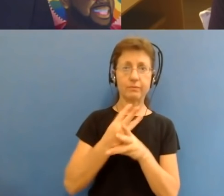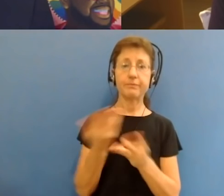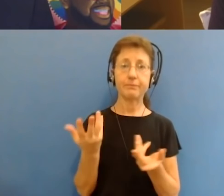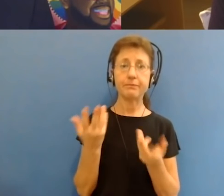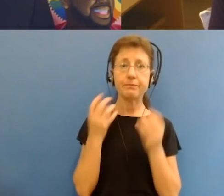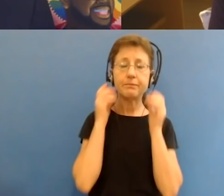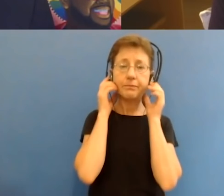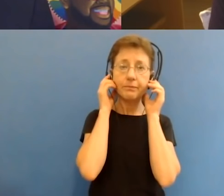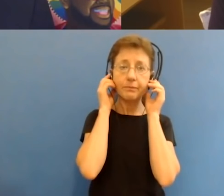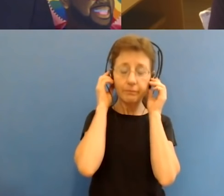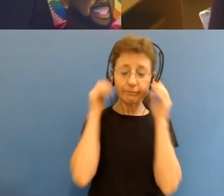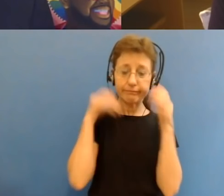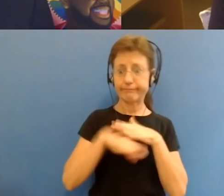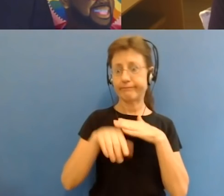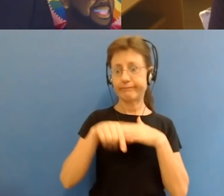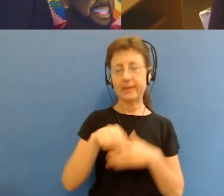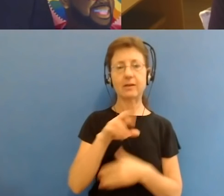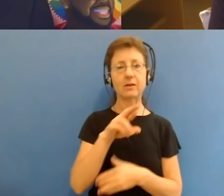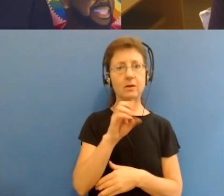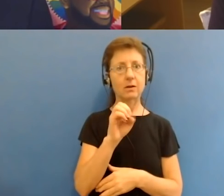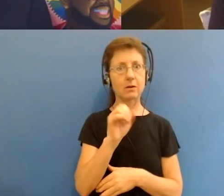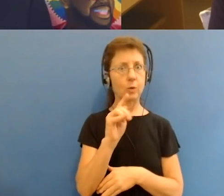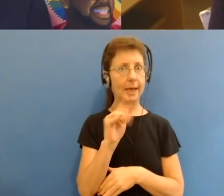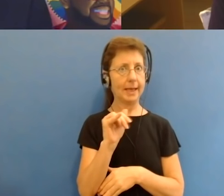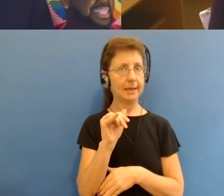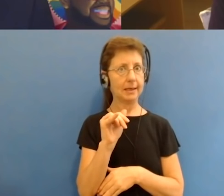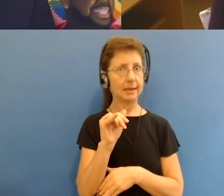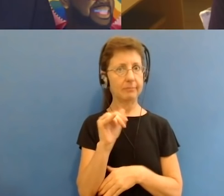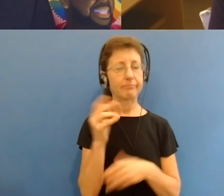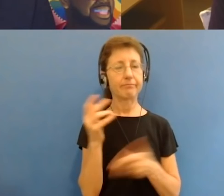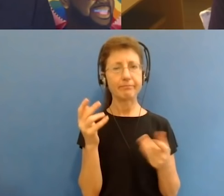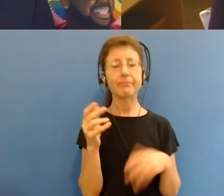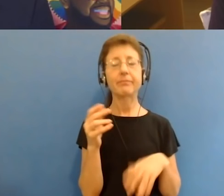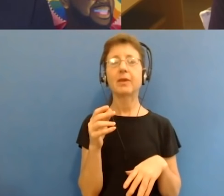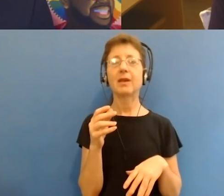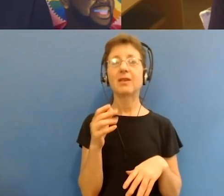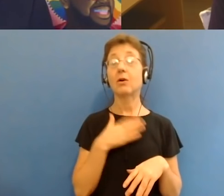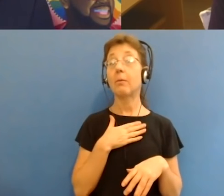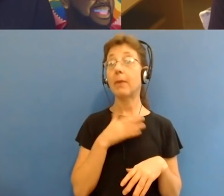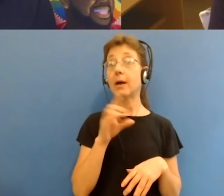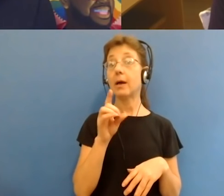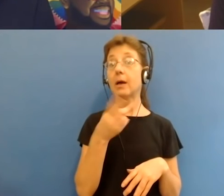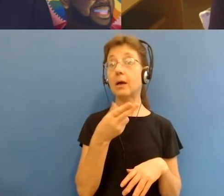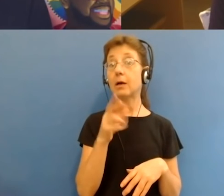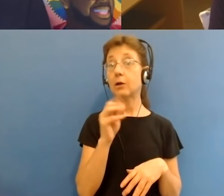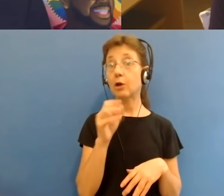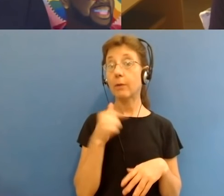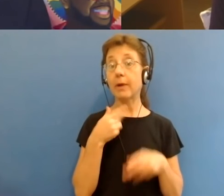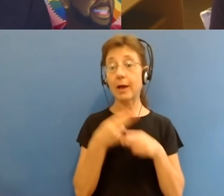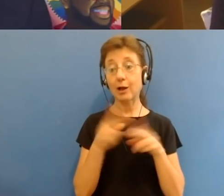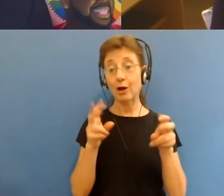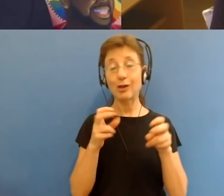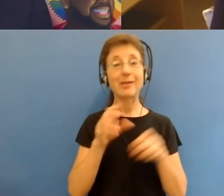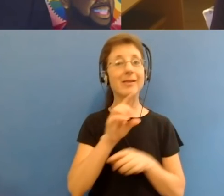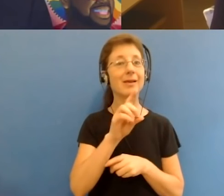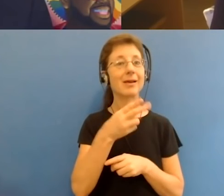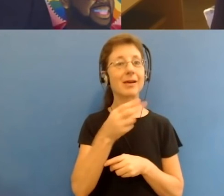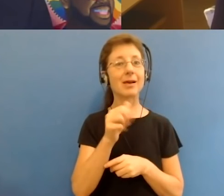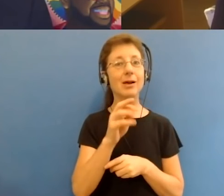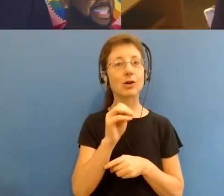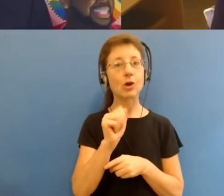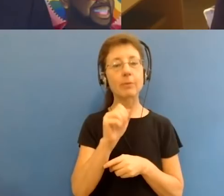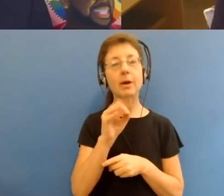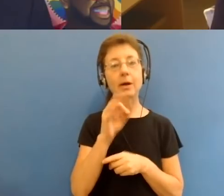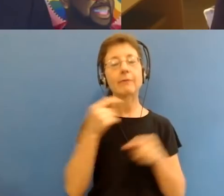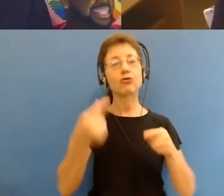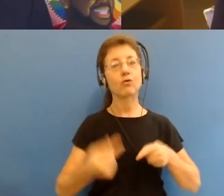this reality. So my Dharma often, I call it a Dharma of struggle. You